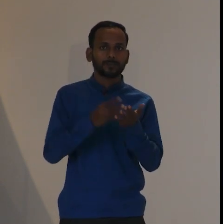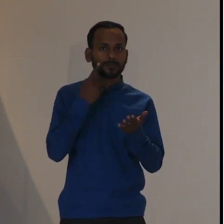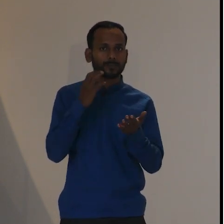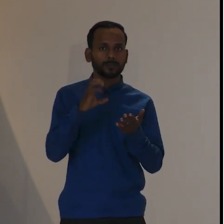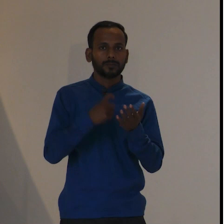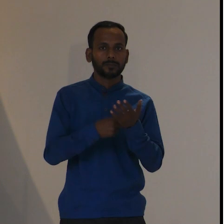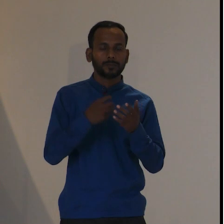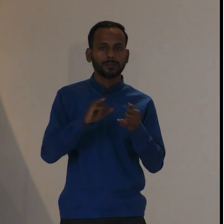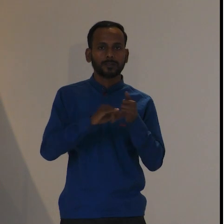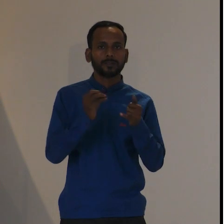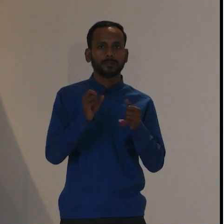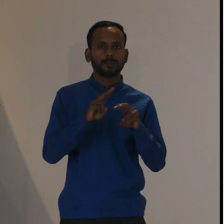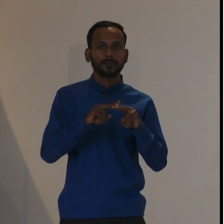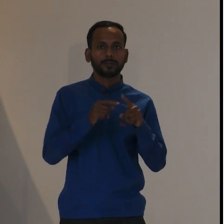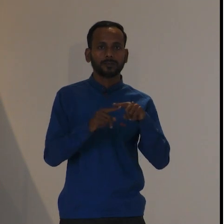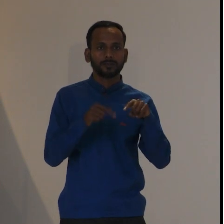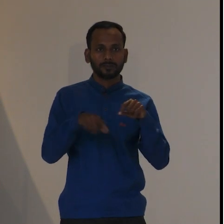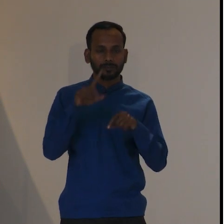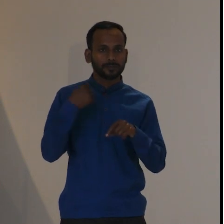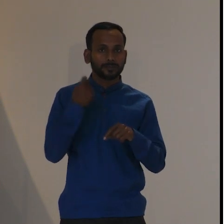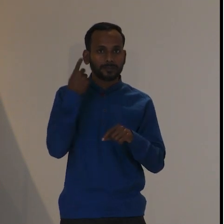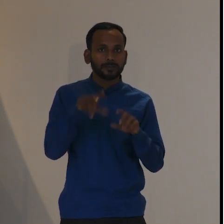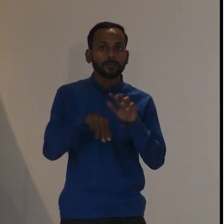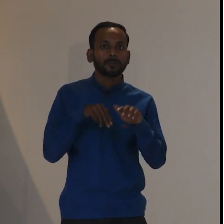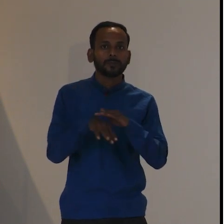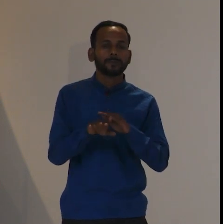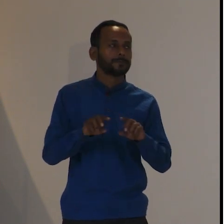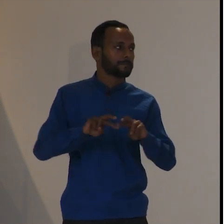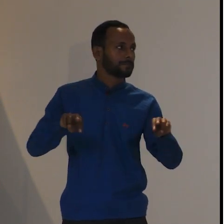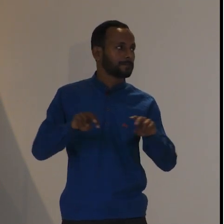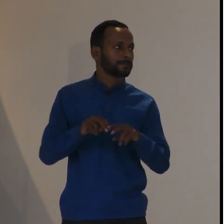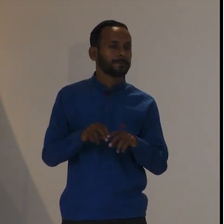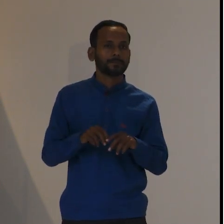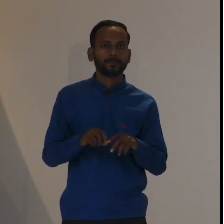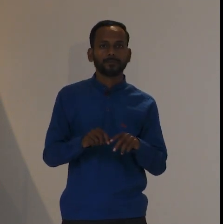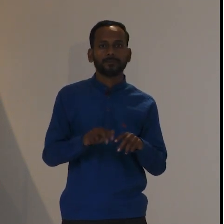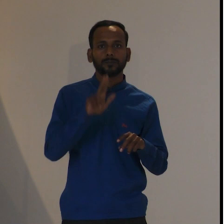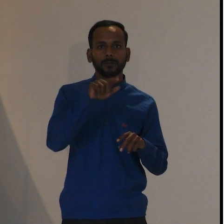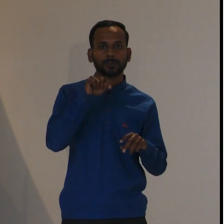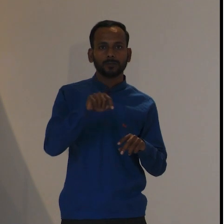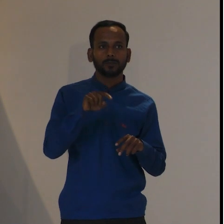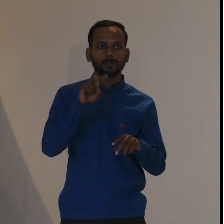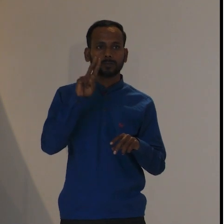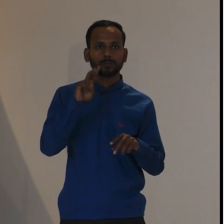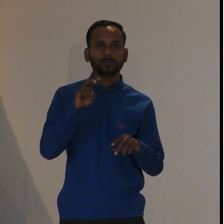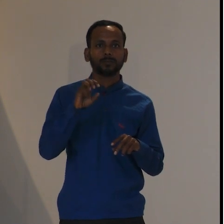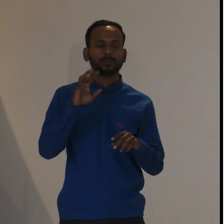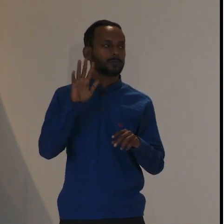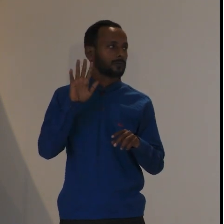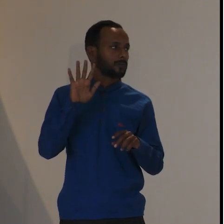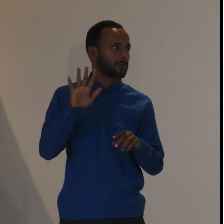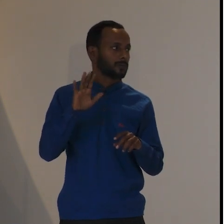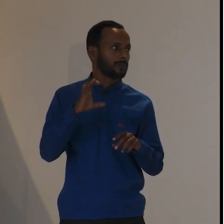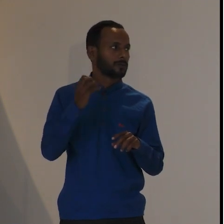attention span has markedly decreased to 8 seconds, 8.25 seconds, and it's definitely lesser